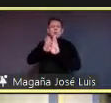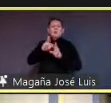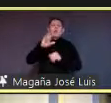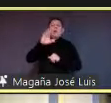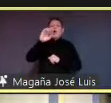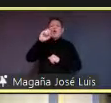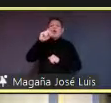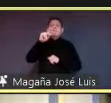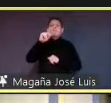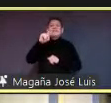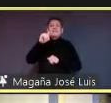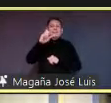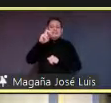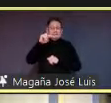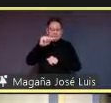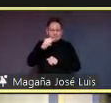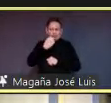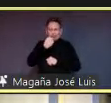We